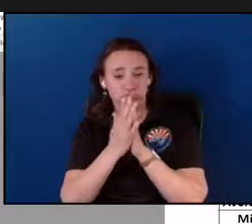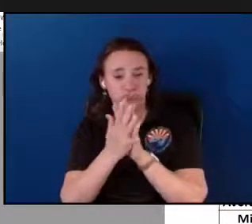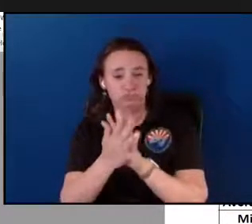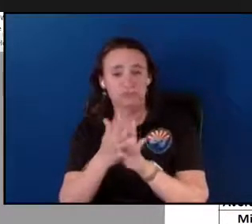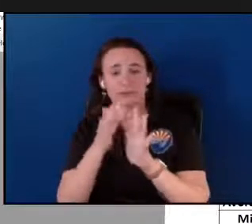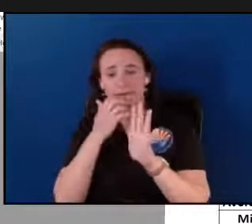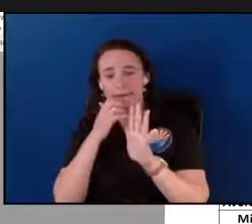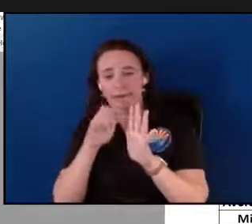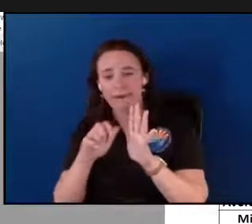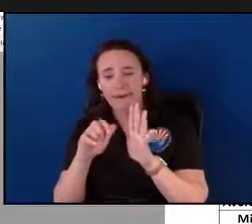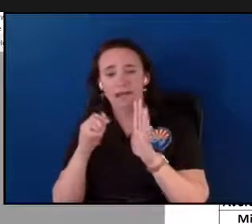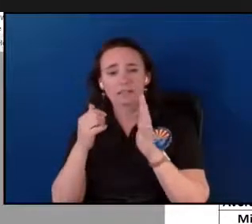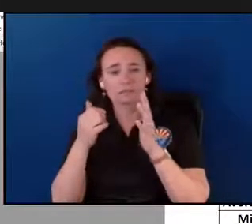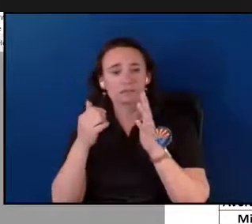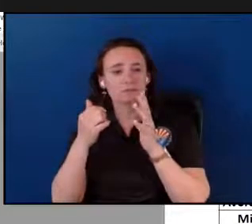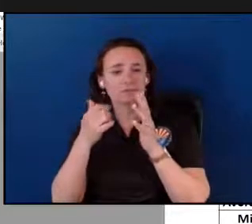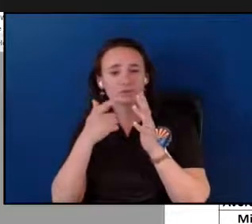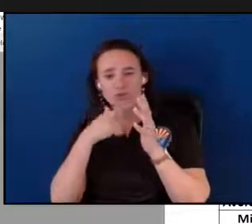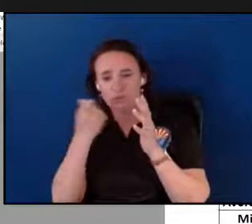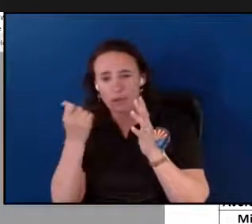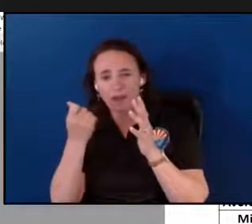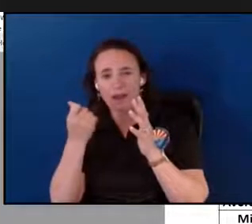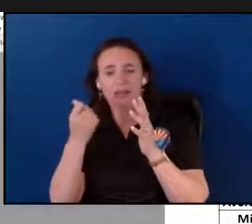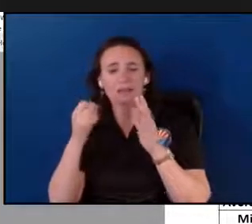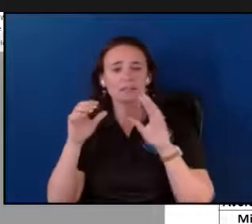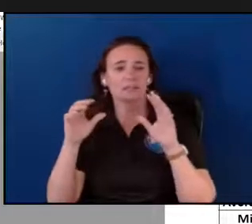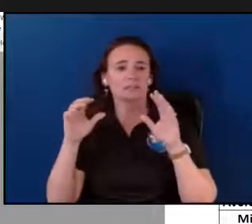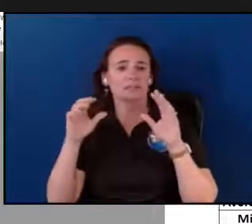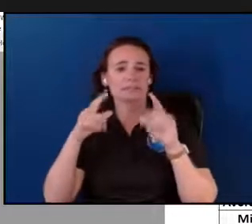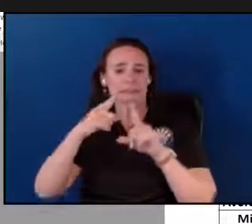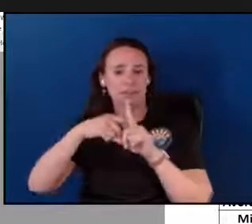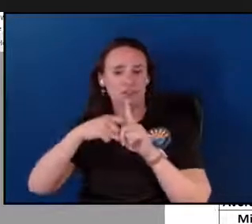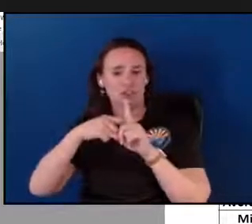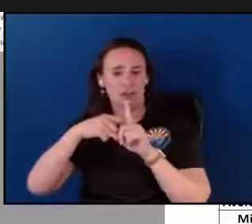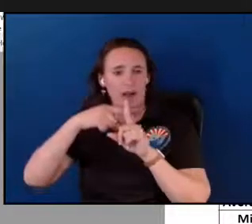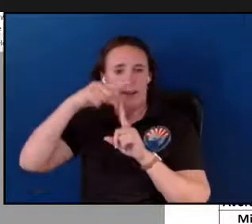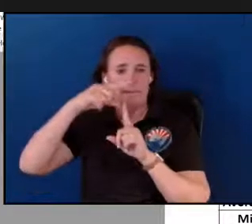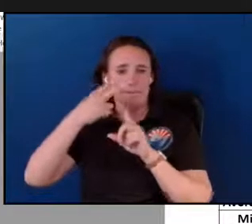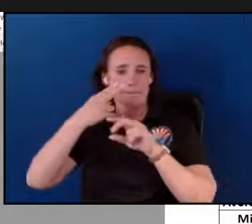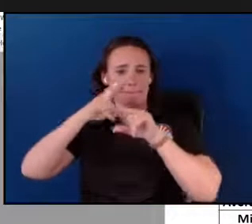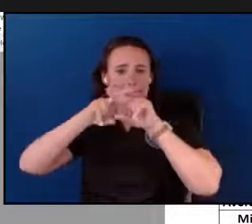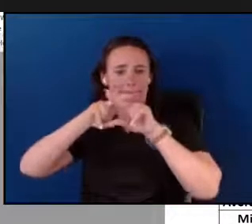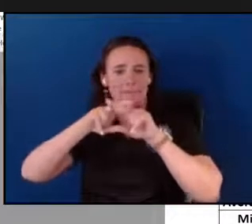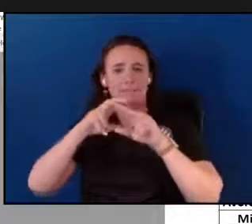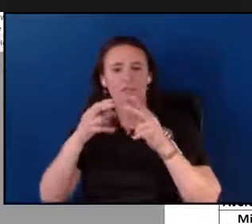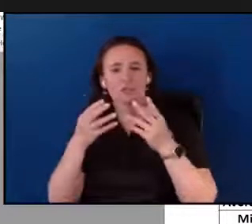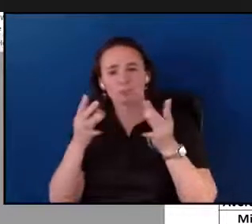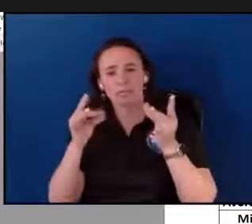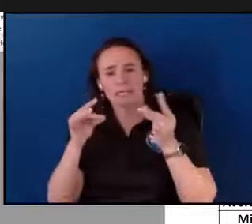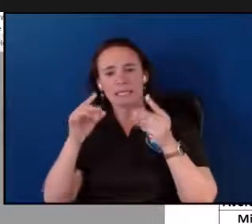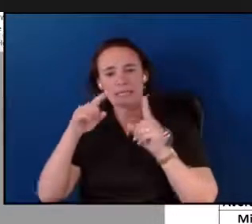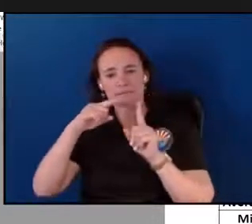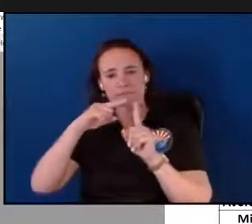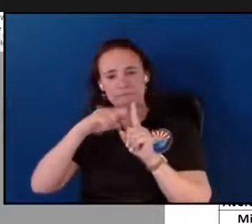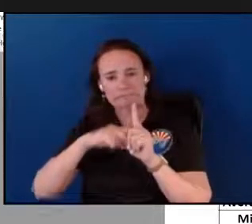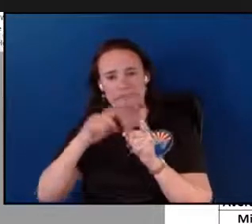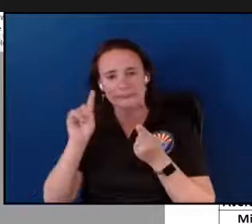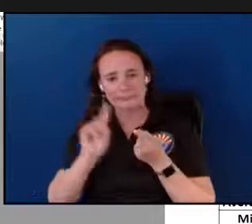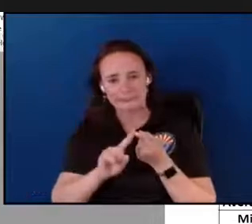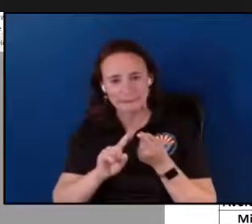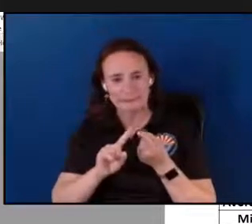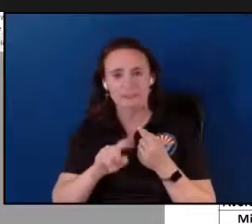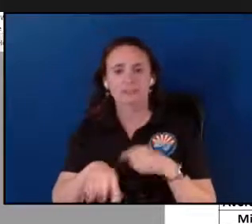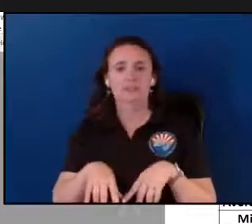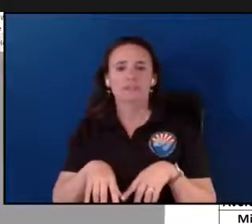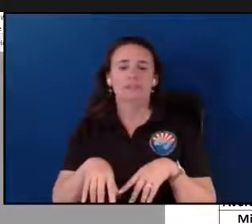is coming down. That means the fuel beds getting a little bit more receptive. And even the overnight humidities are not